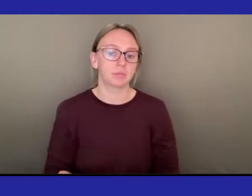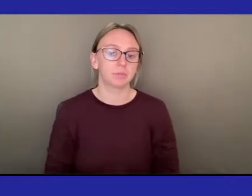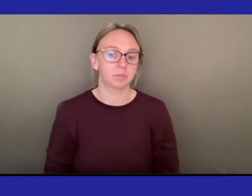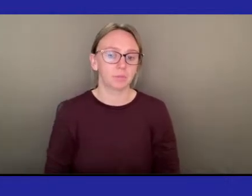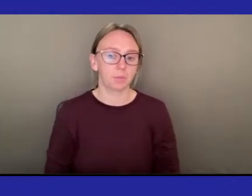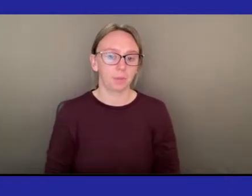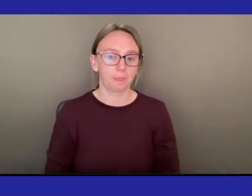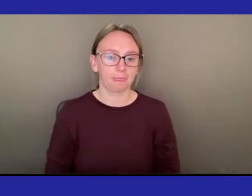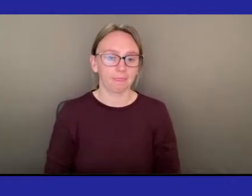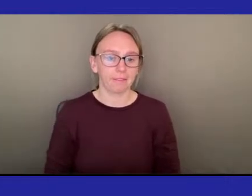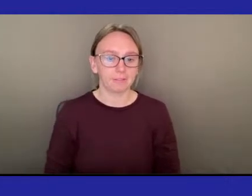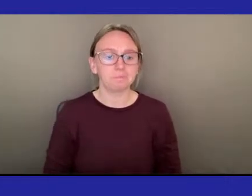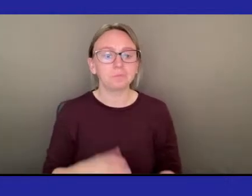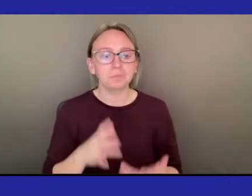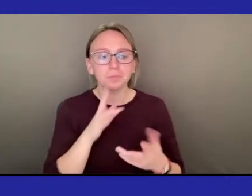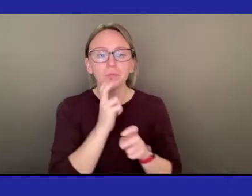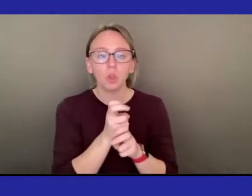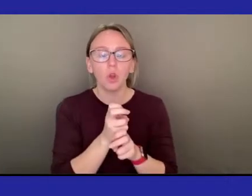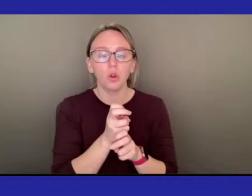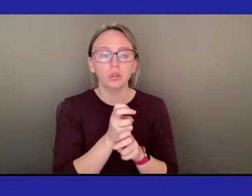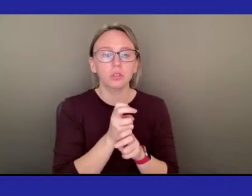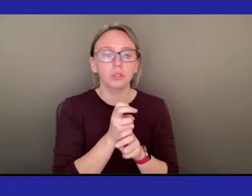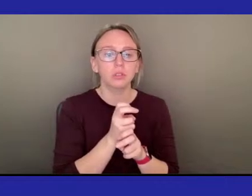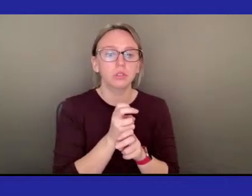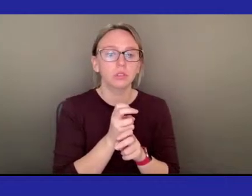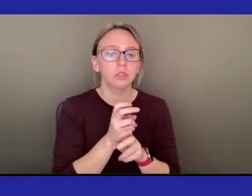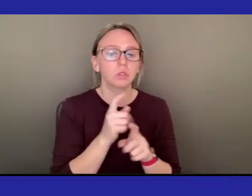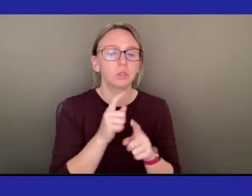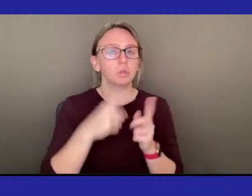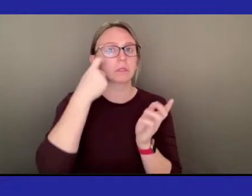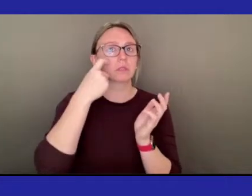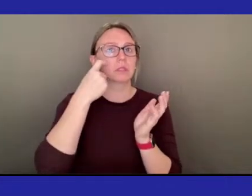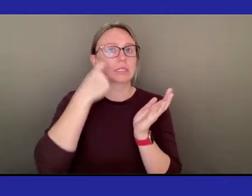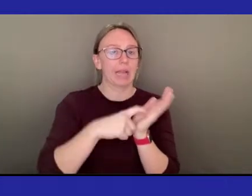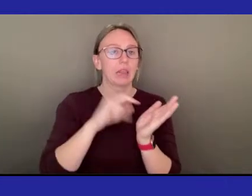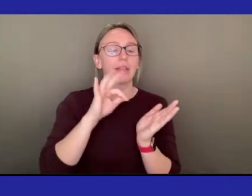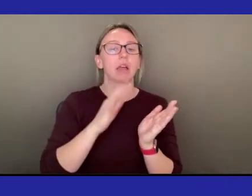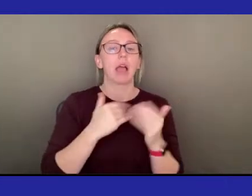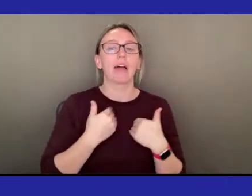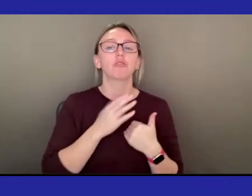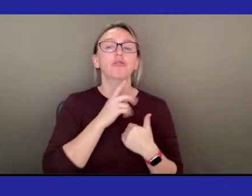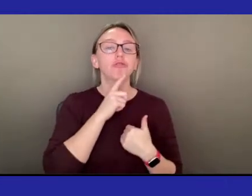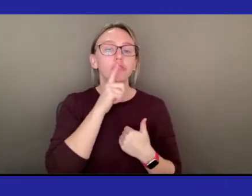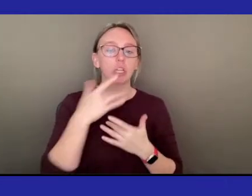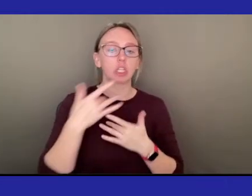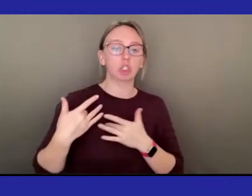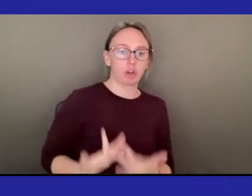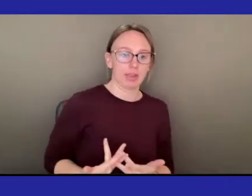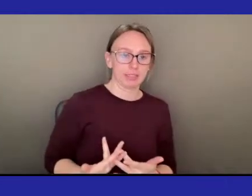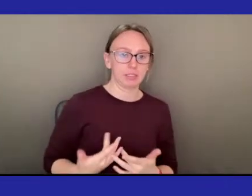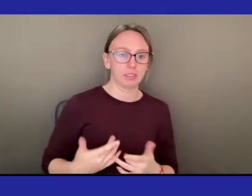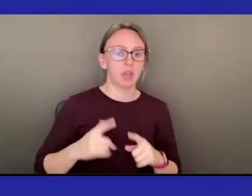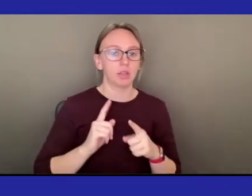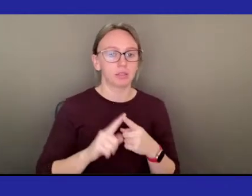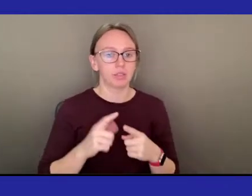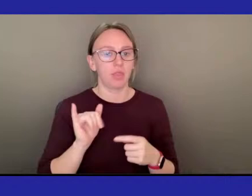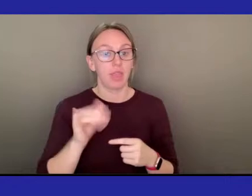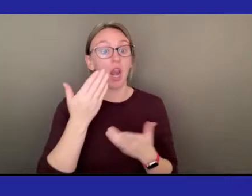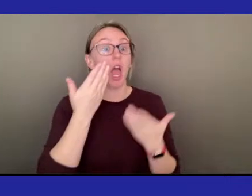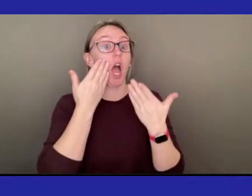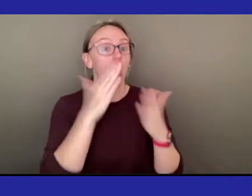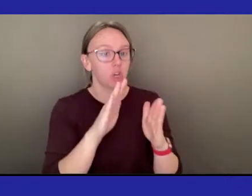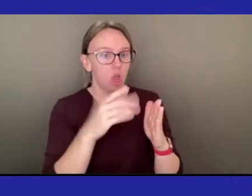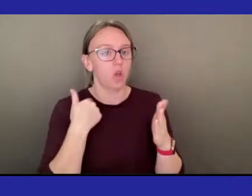I think it's hard to tell if there's a trend yet until we really get the unknown down to under 10%, single